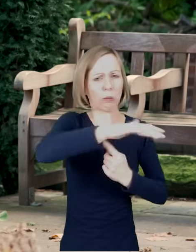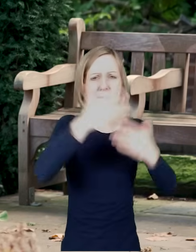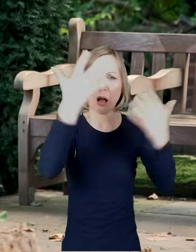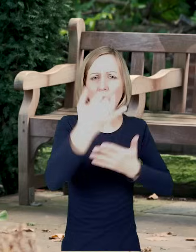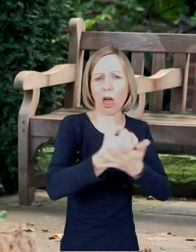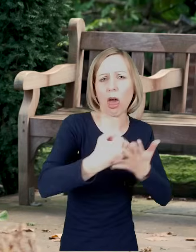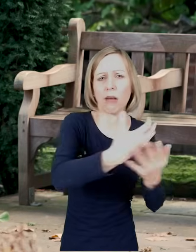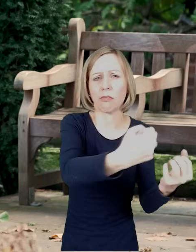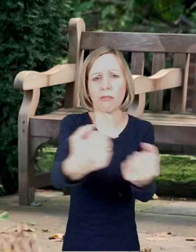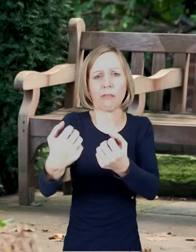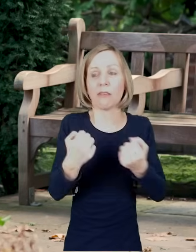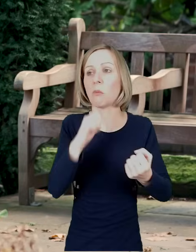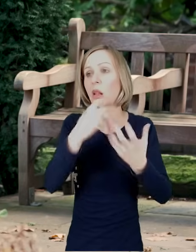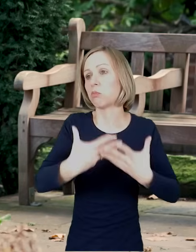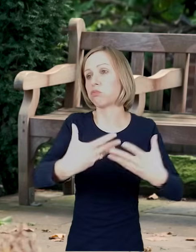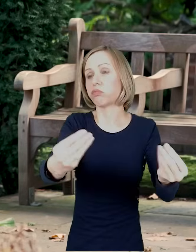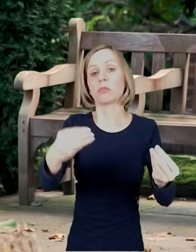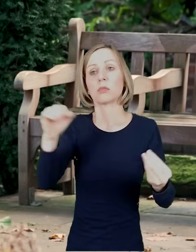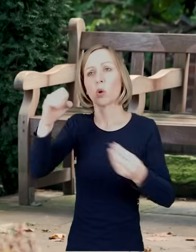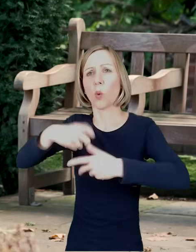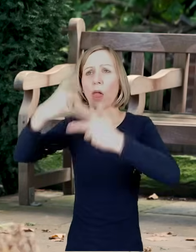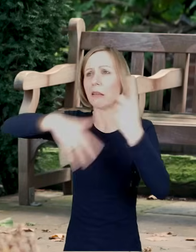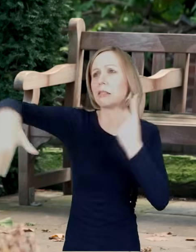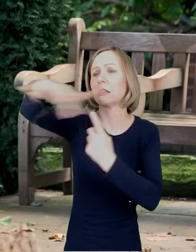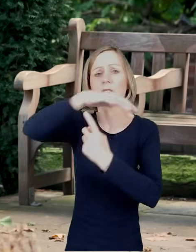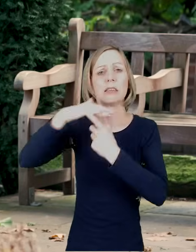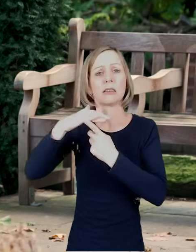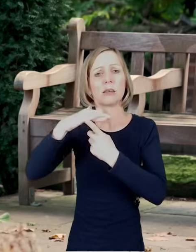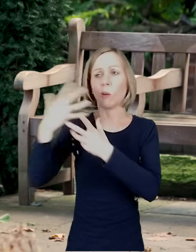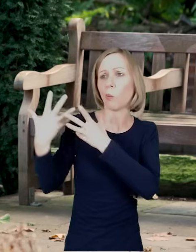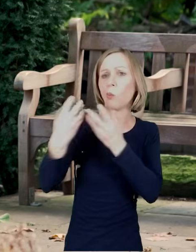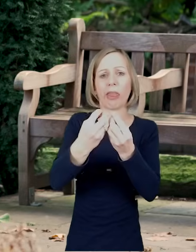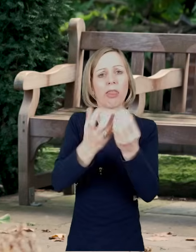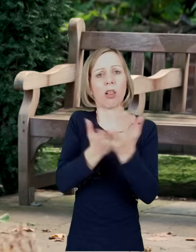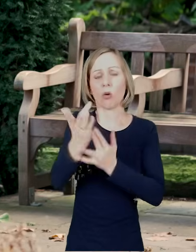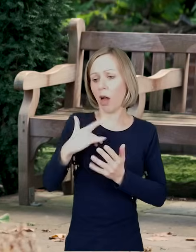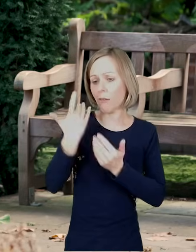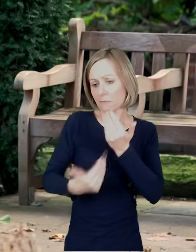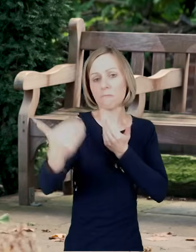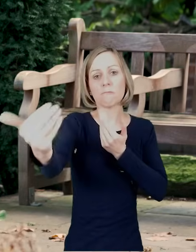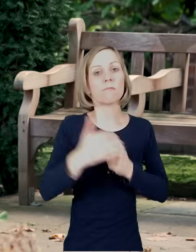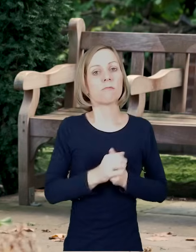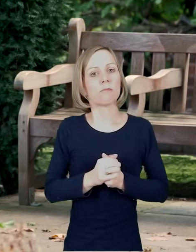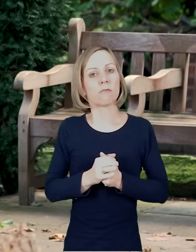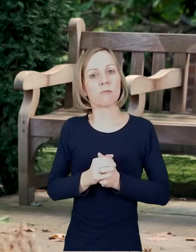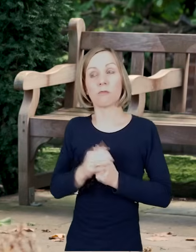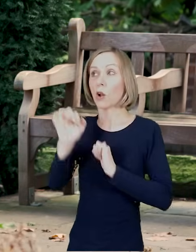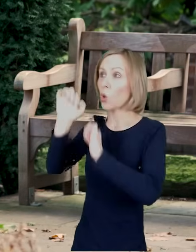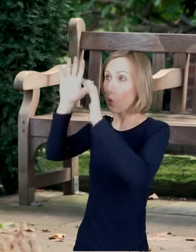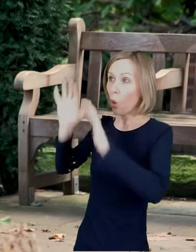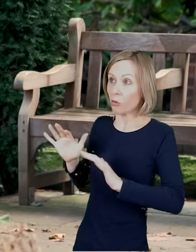this age that is passing away, may the light of your presence, which the saints enjoy, surround our steps as we journey